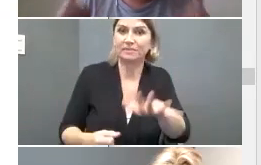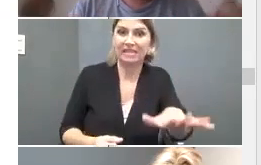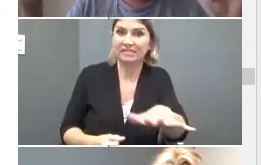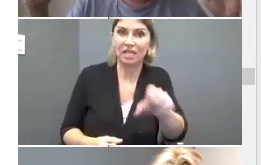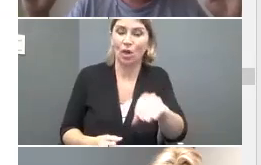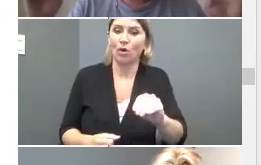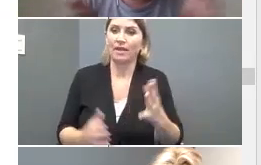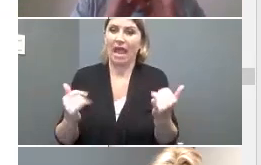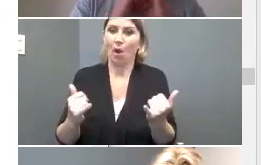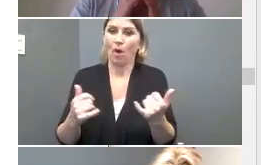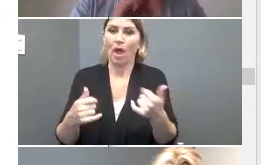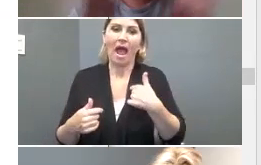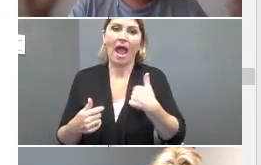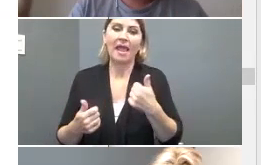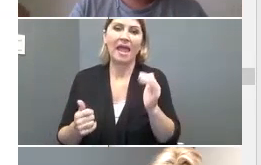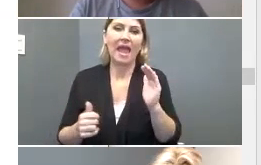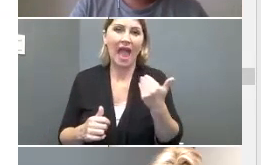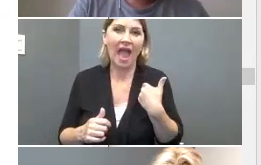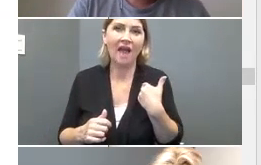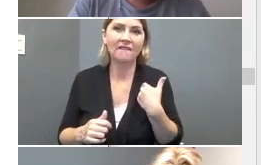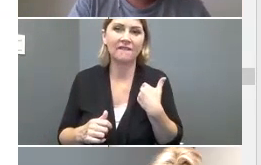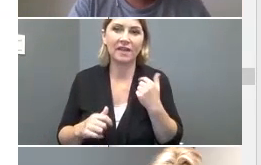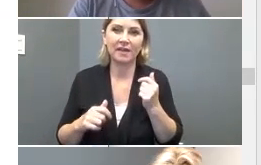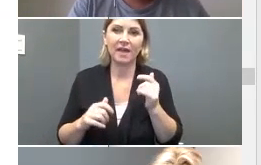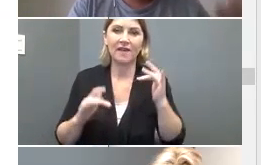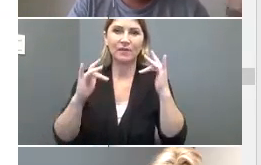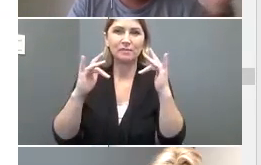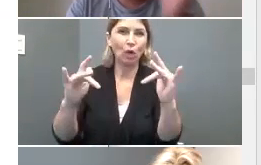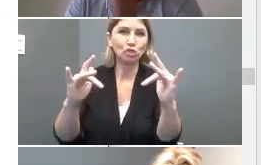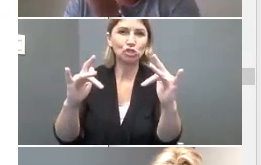now potentially have a very sparse